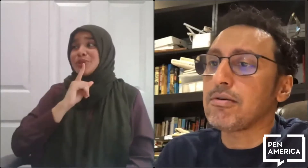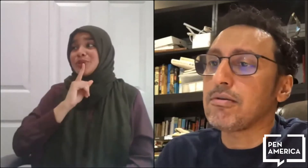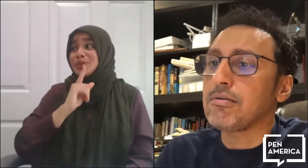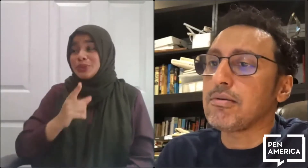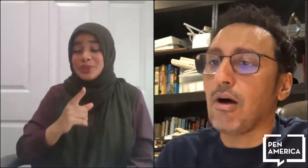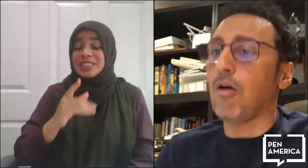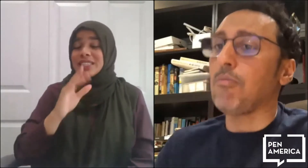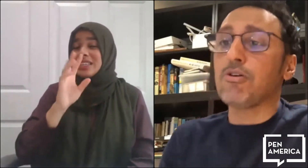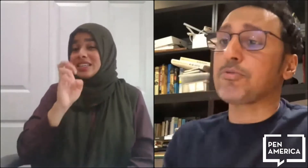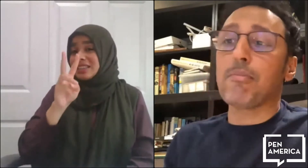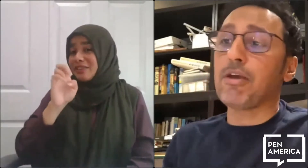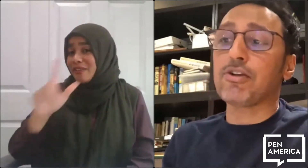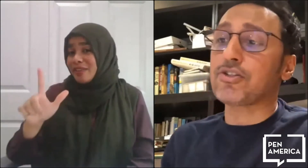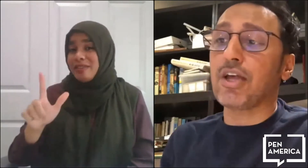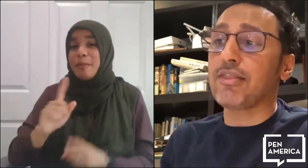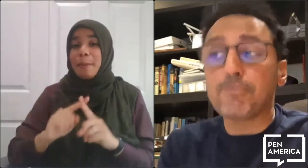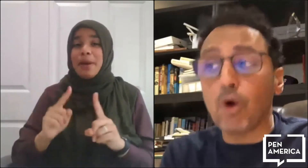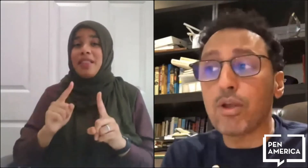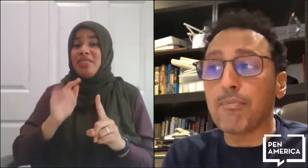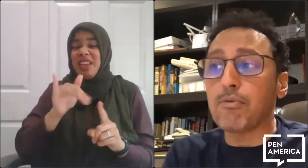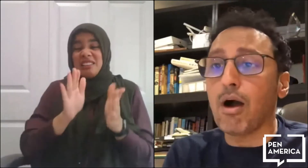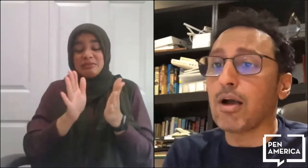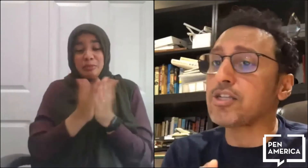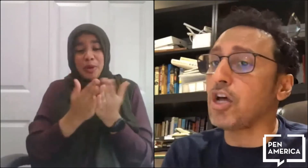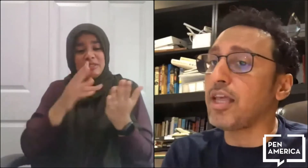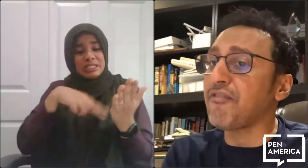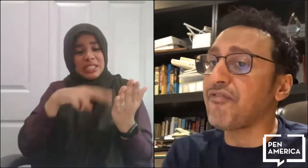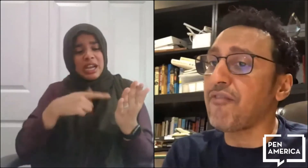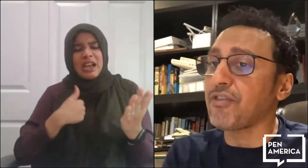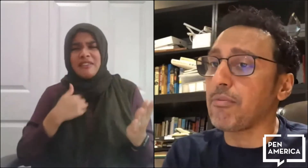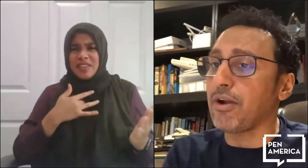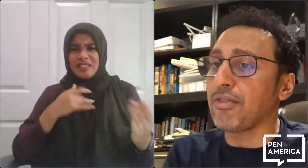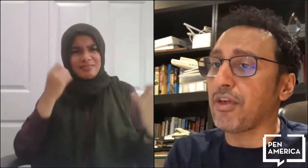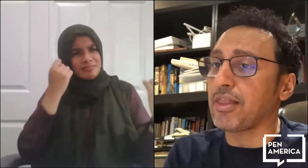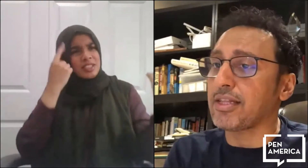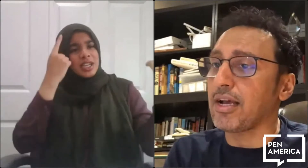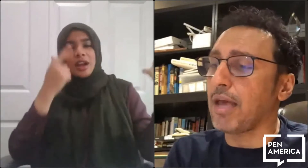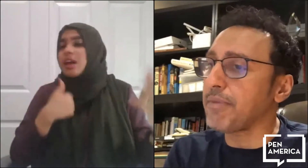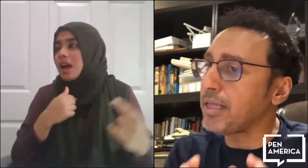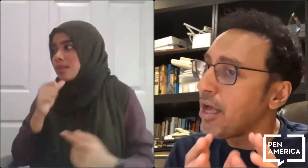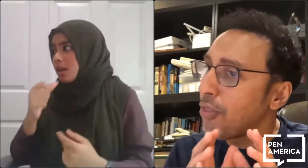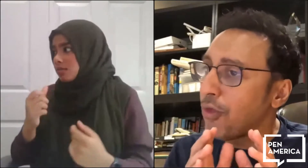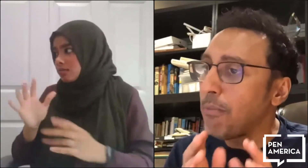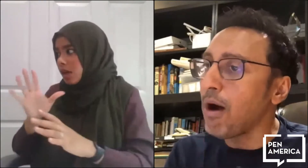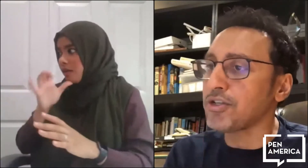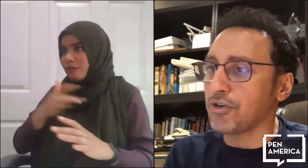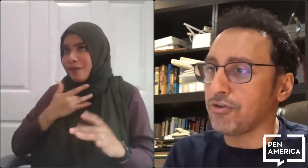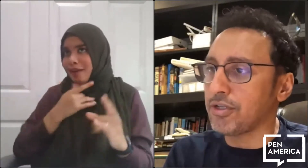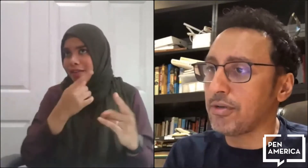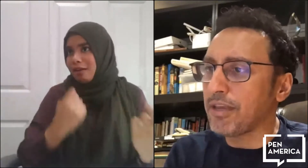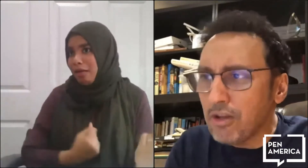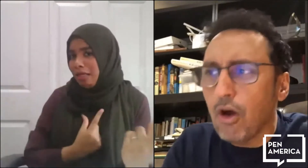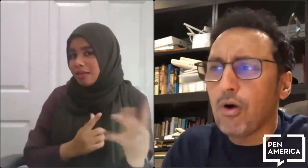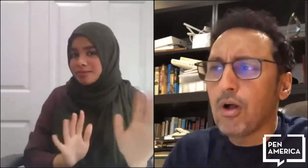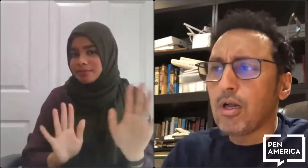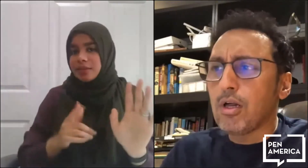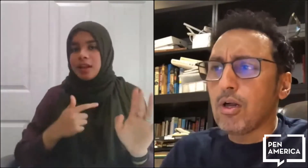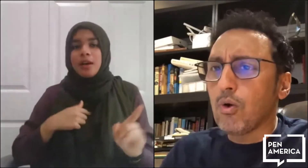book almost made me understand them. Don't get me wrong, it's not like I felt for them or anything like that. I mean, they're monsters.